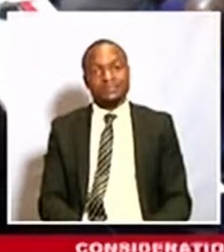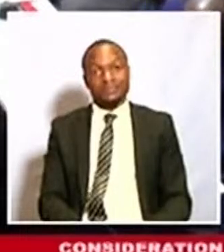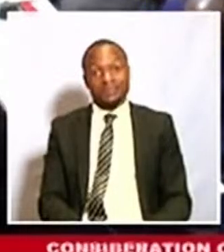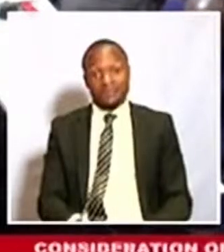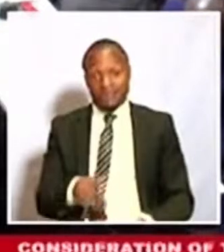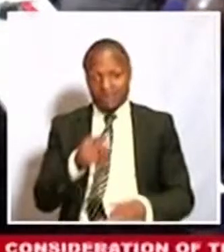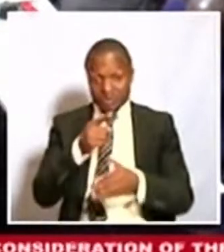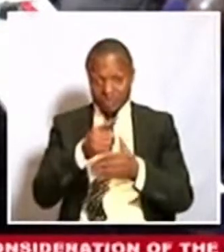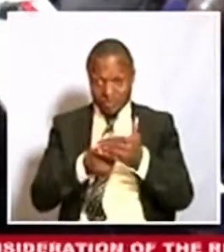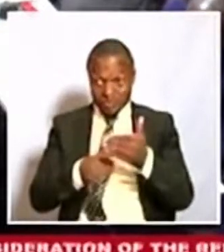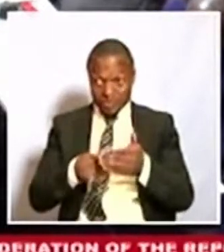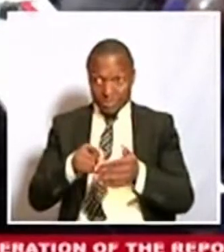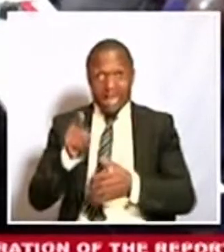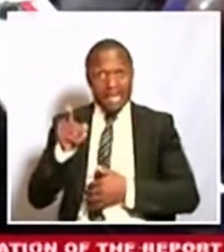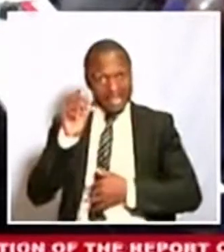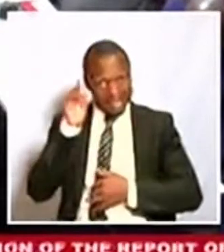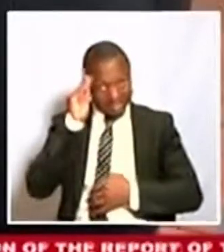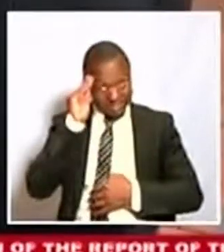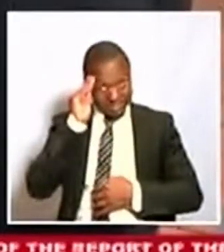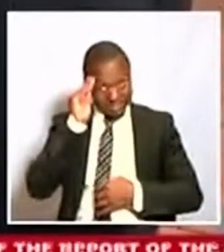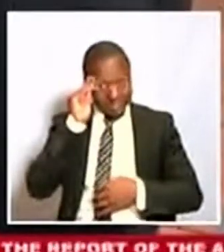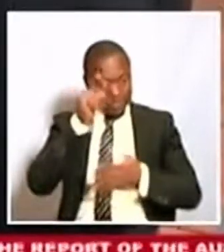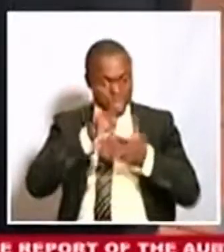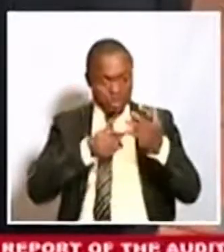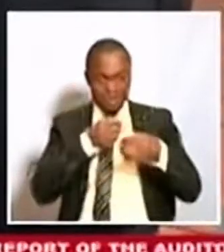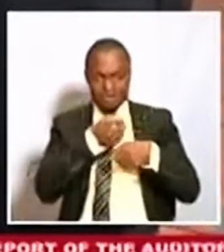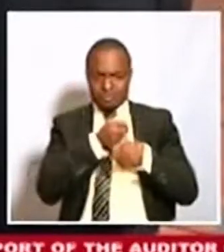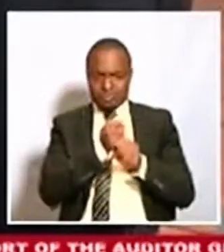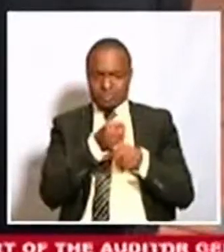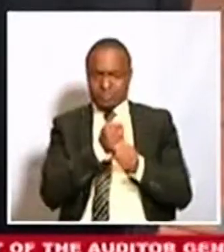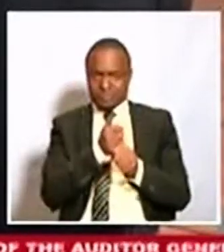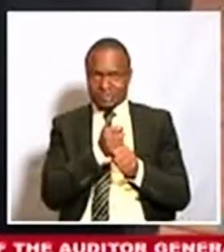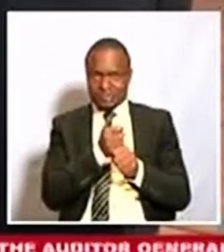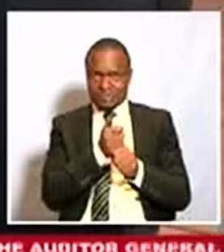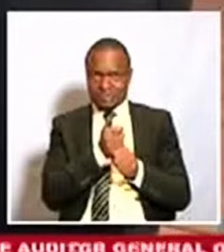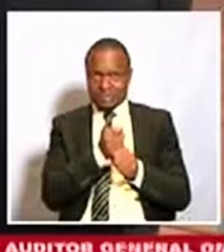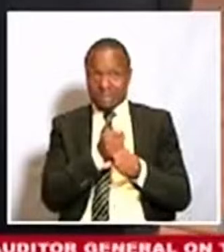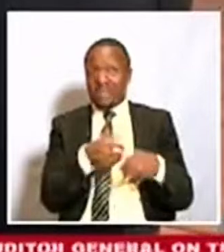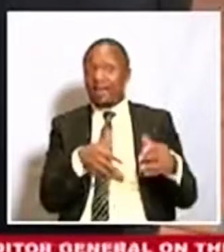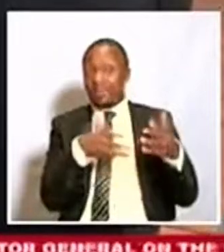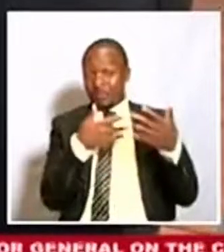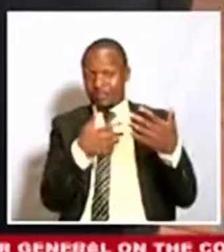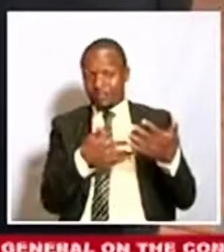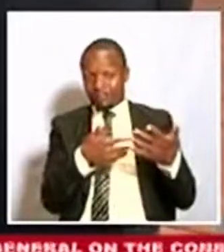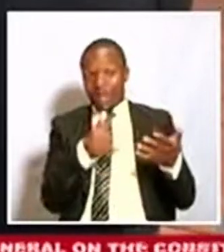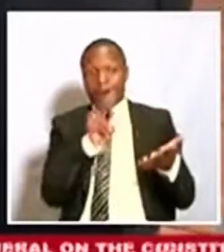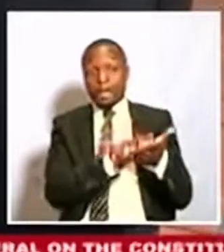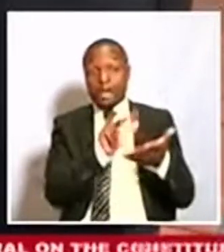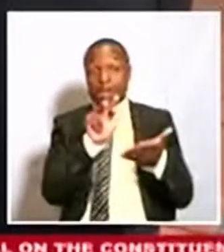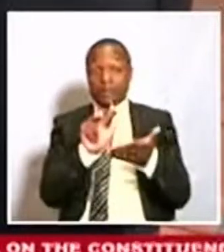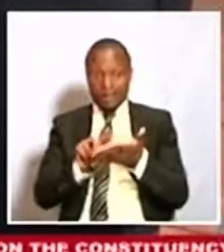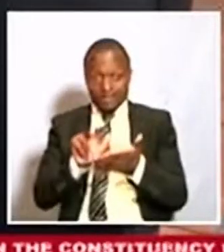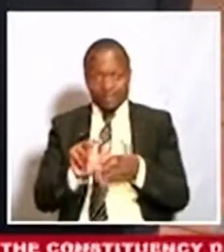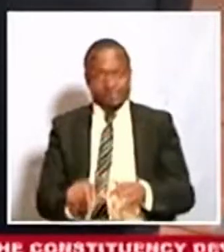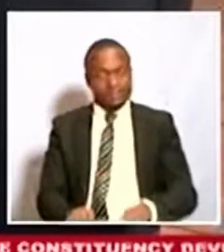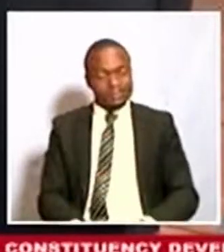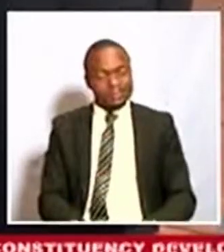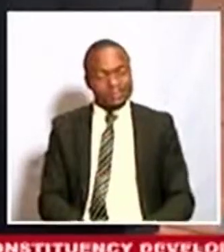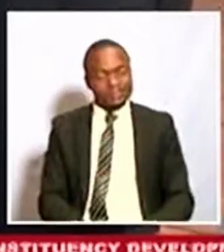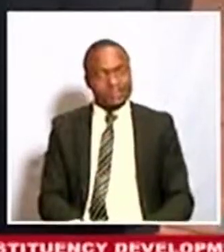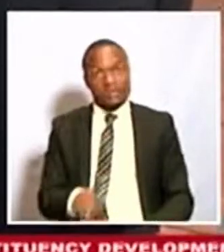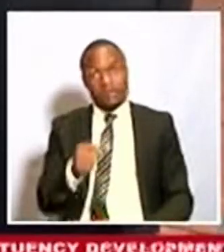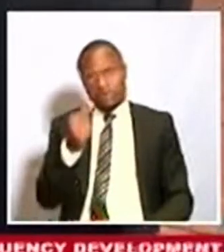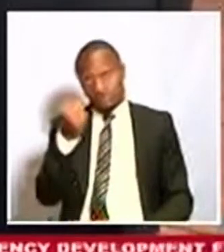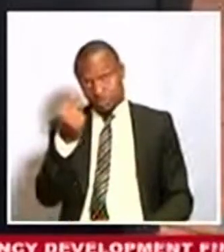what I know, what makes the documents to be approved, one